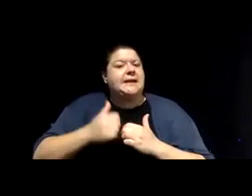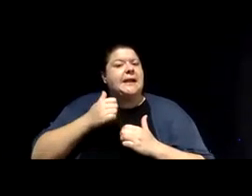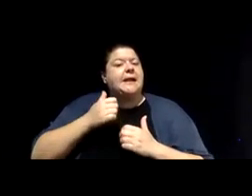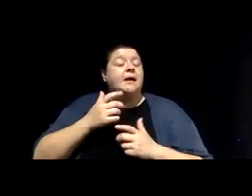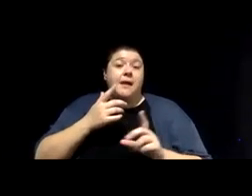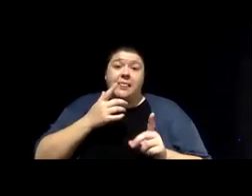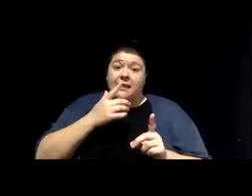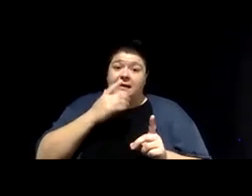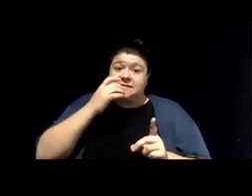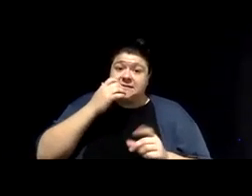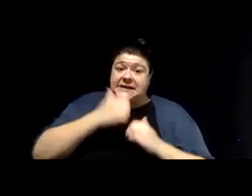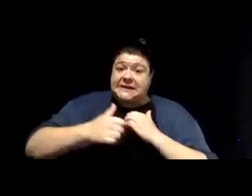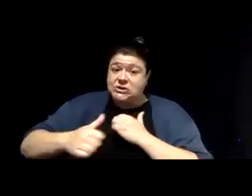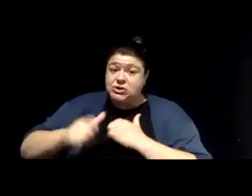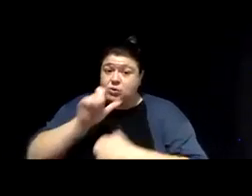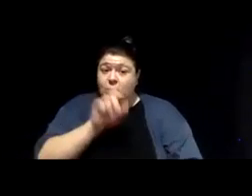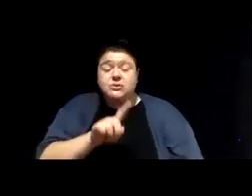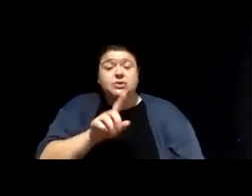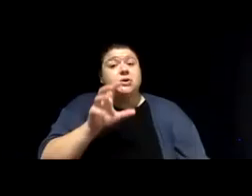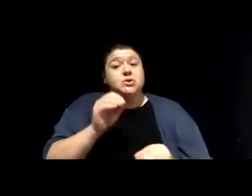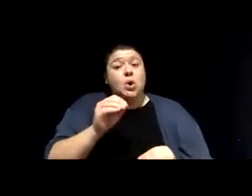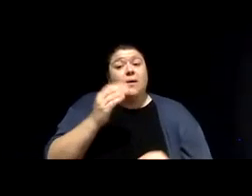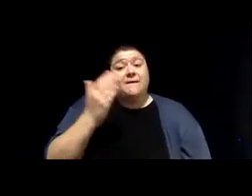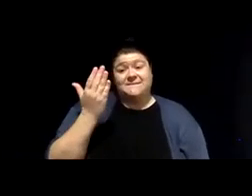can answer 15 questions